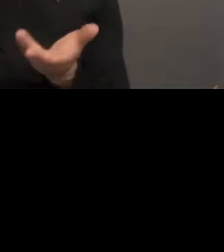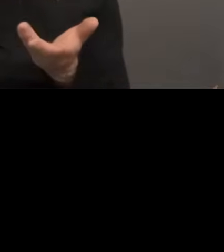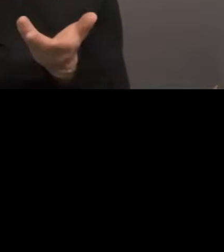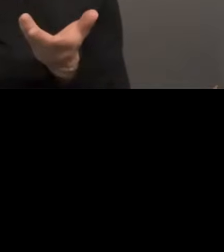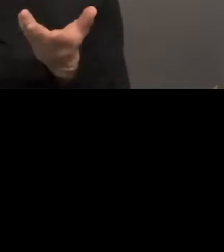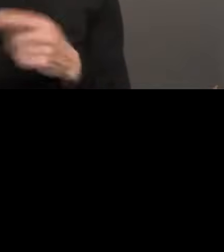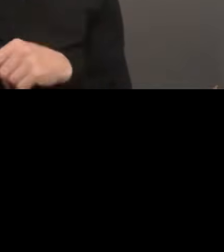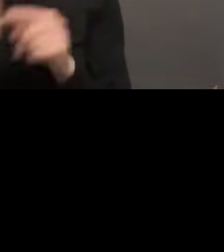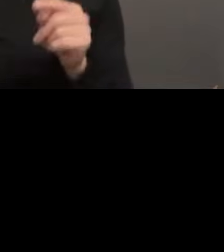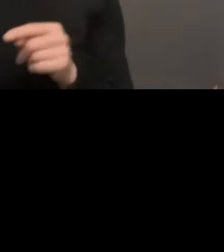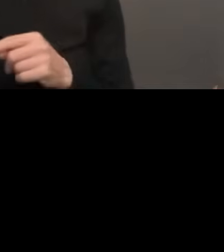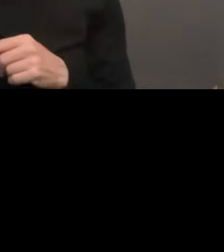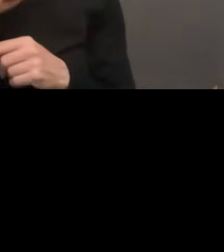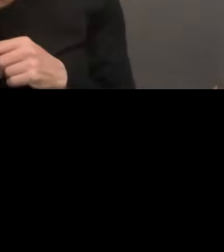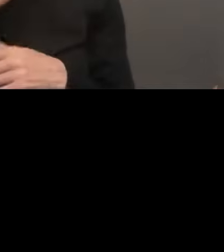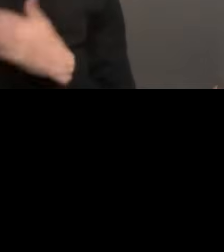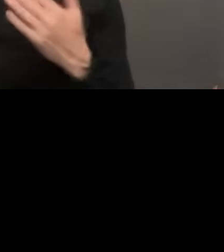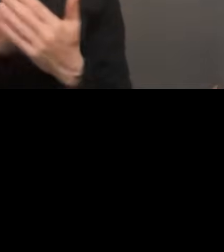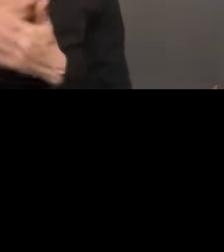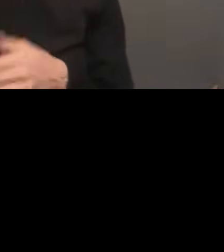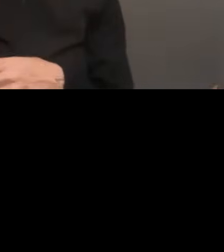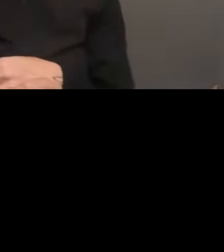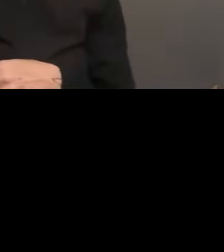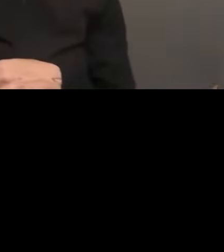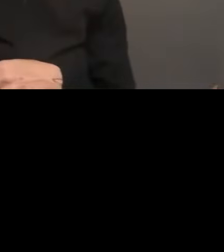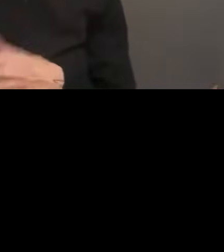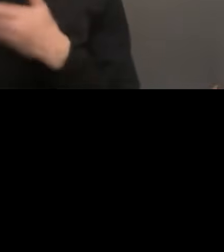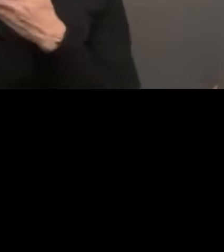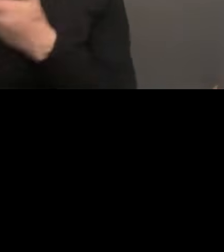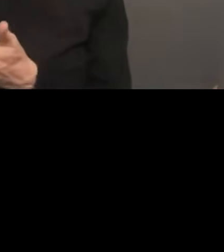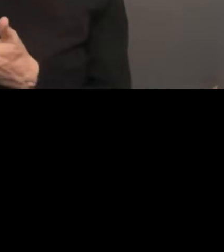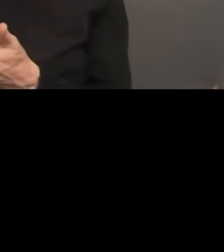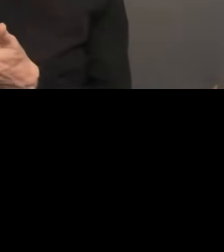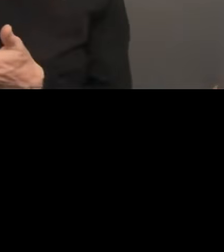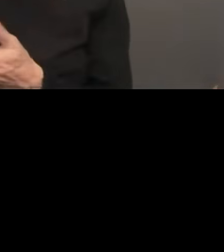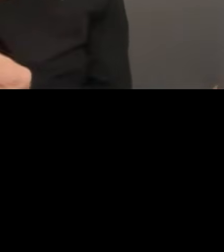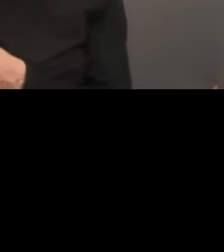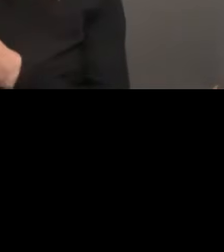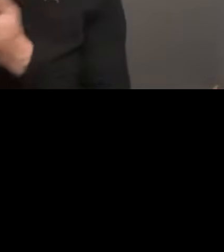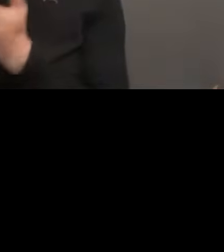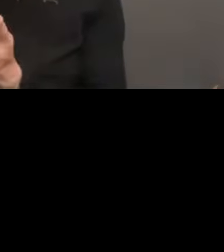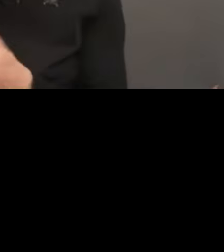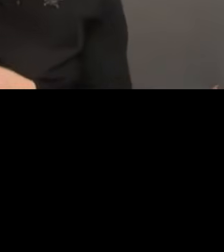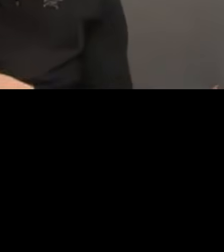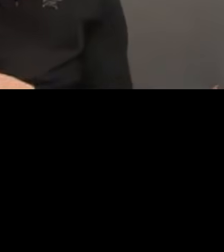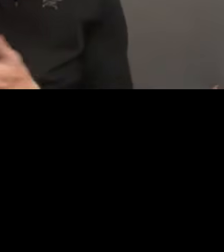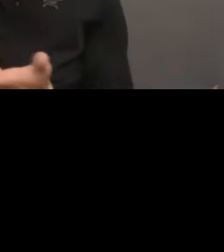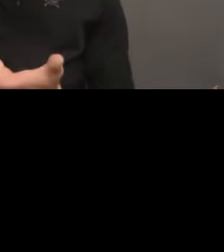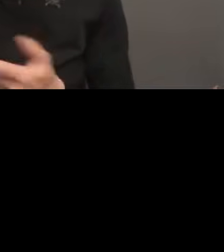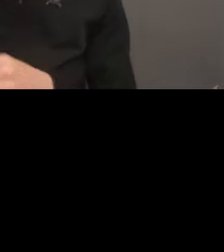can't assume that all of the amphoras are there because they're cargo. There are